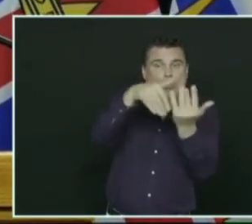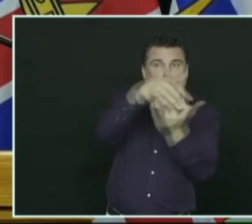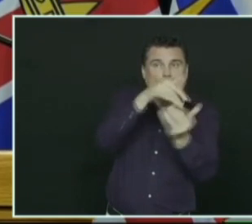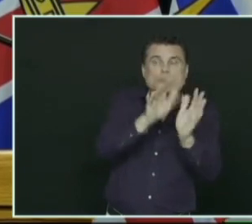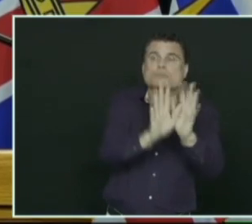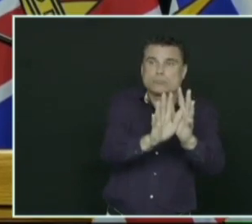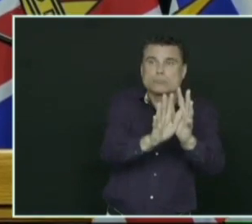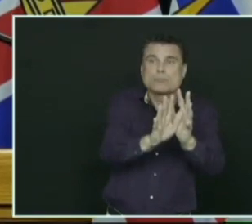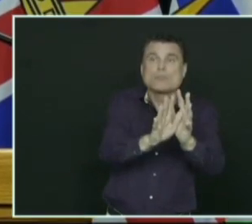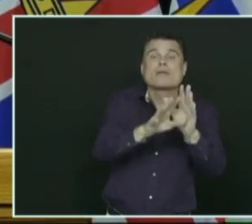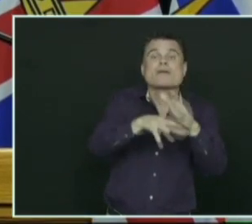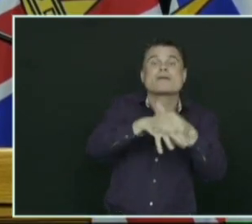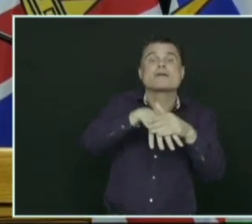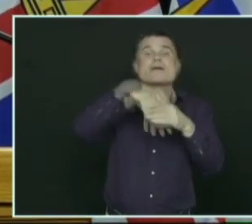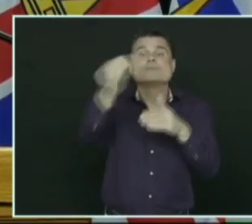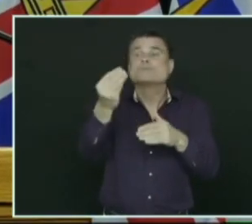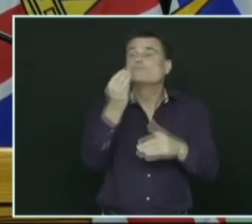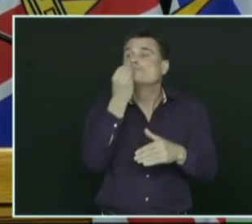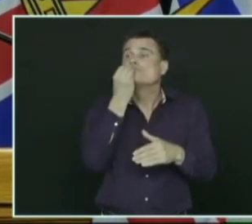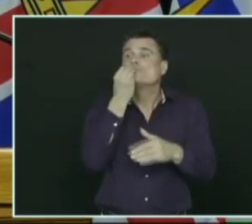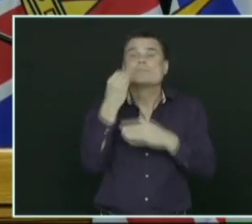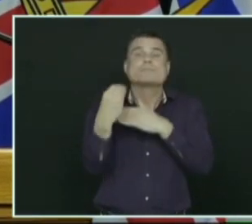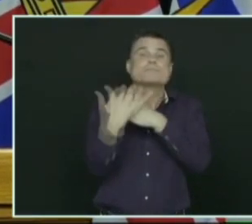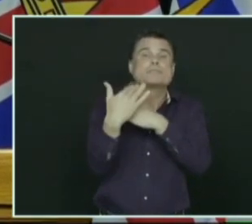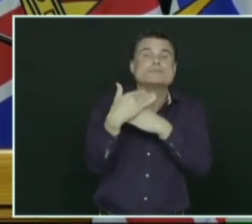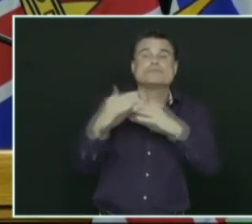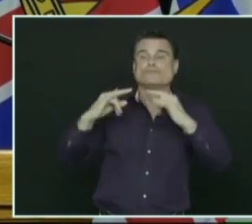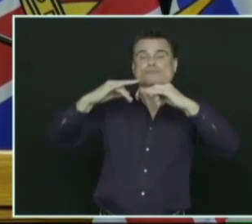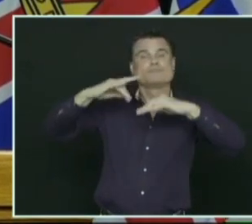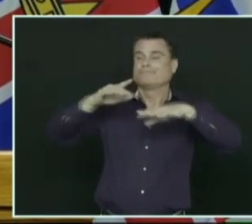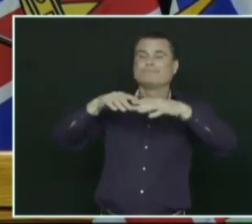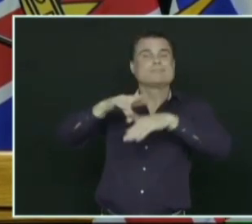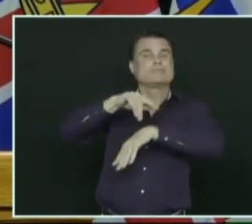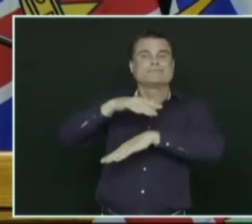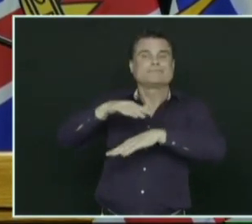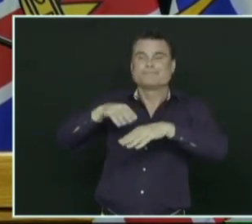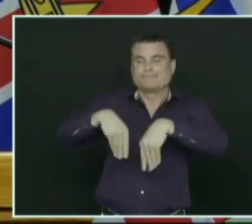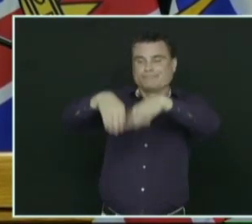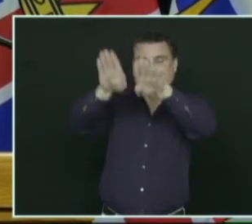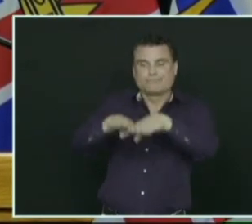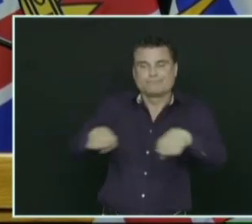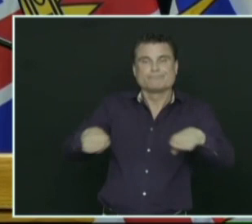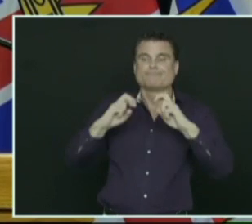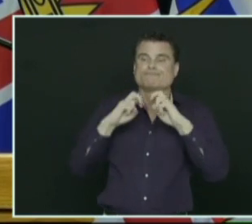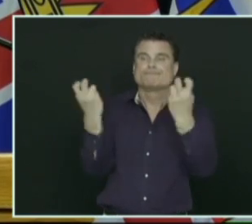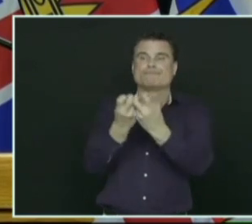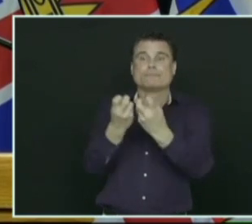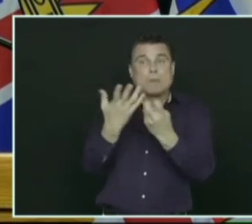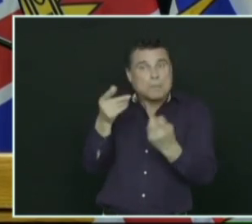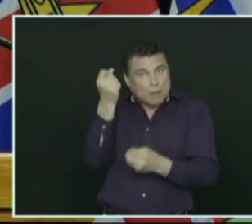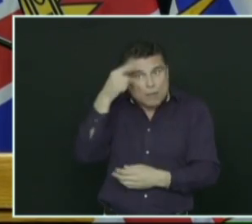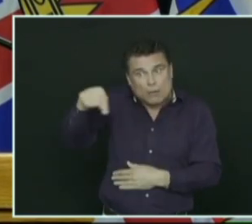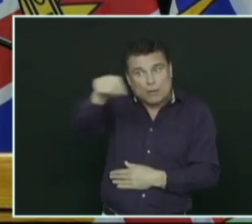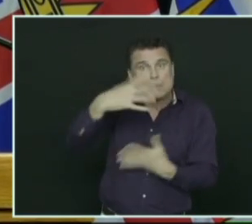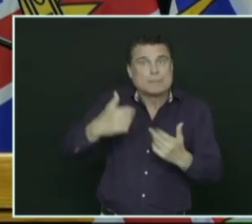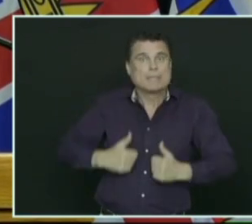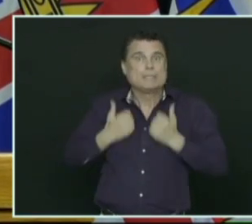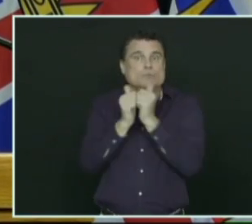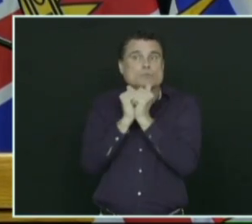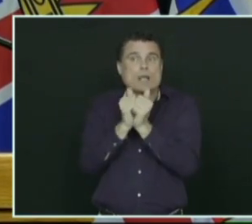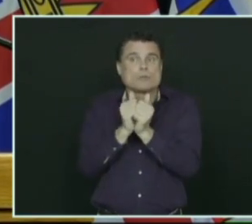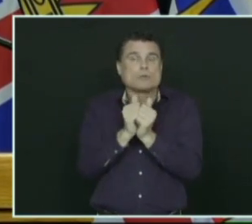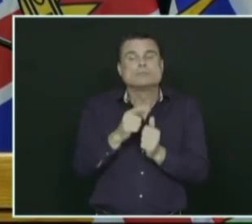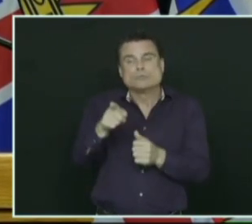Well, good afternoon. Dr. Henry, I know a couple of weeks ago, I think you said that you hadn't entirely given up hope about a